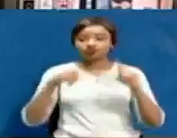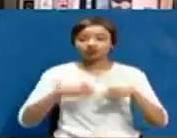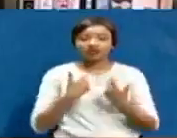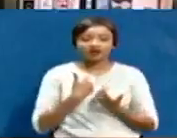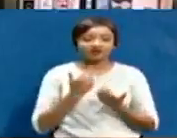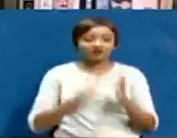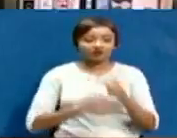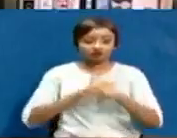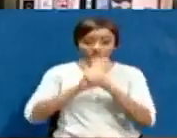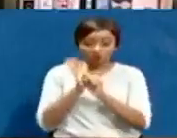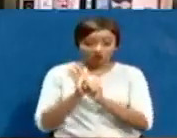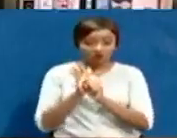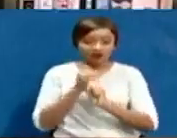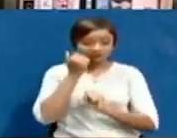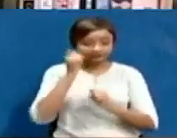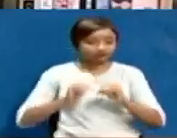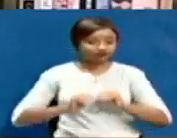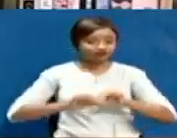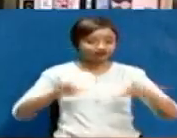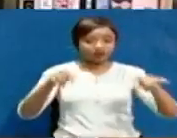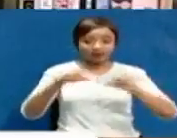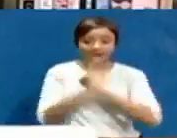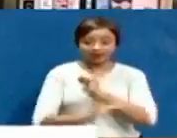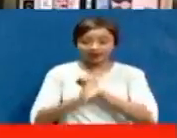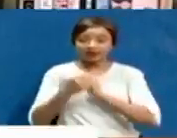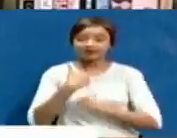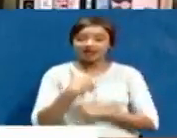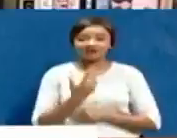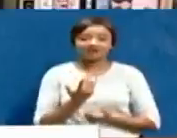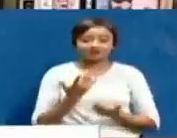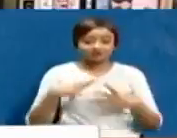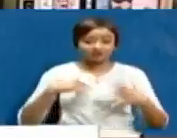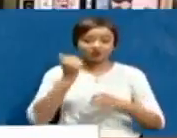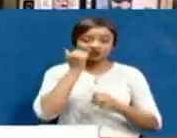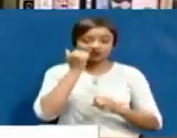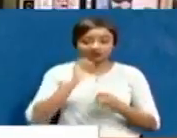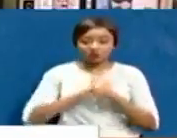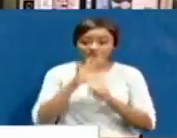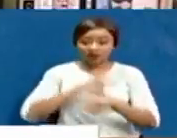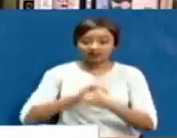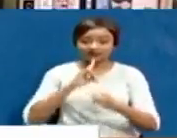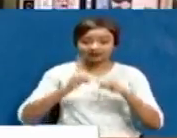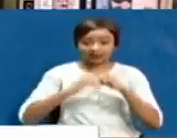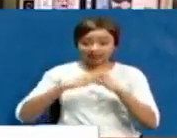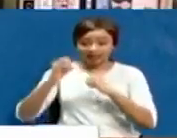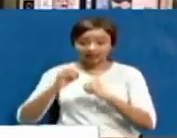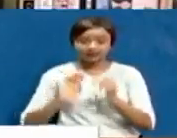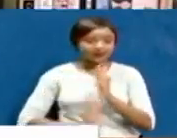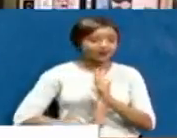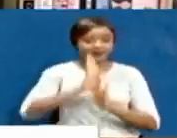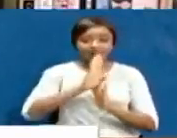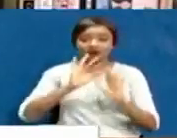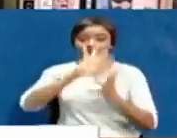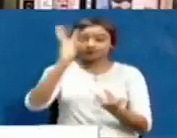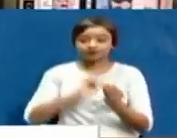And COVID-19 infections continue to soar as the country records another single-day high of 690 positive cases, pushing the